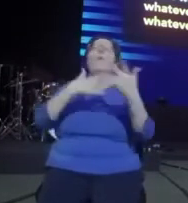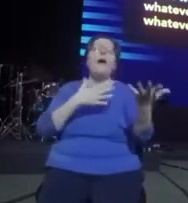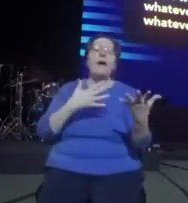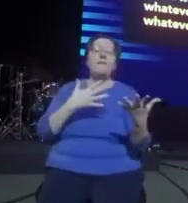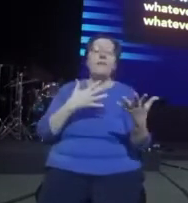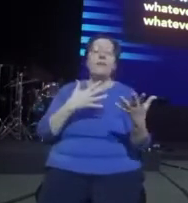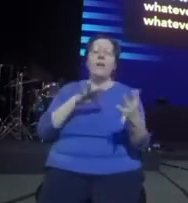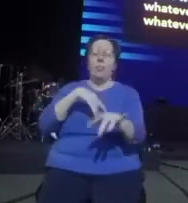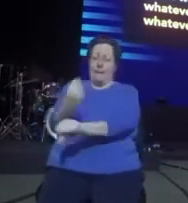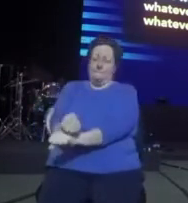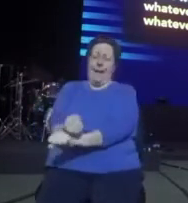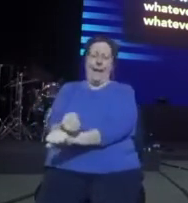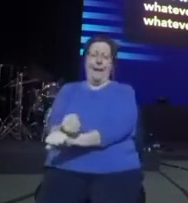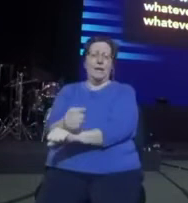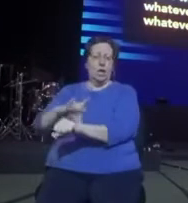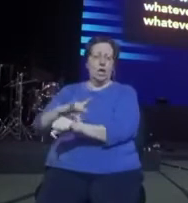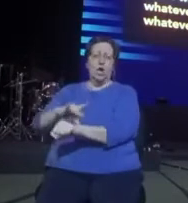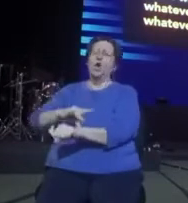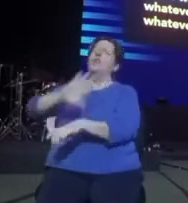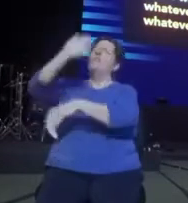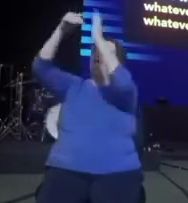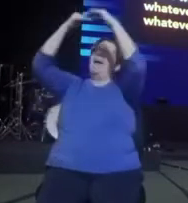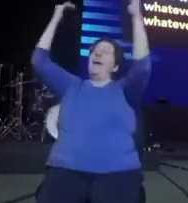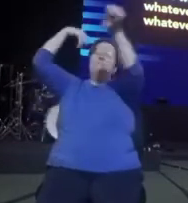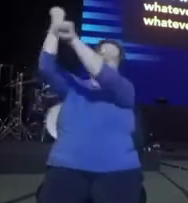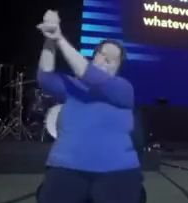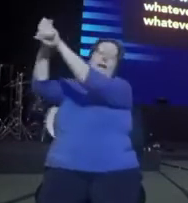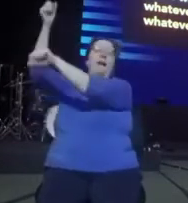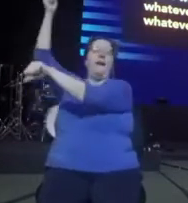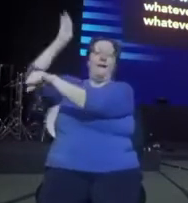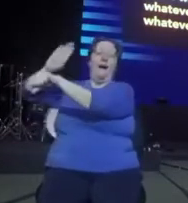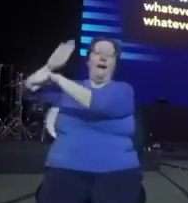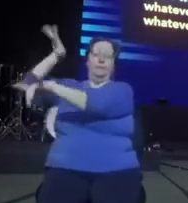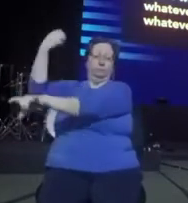you bind on earth is bound in heaven, God backs it.